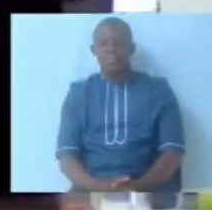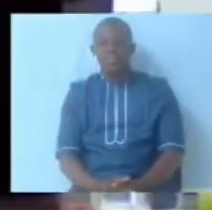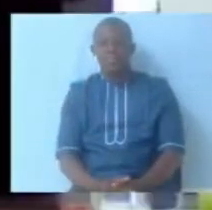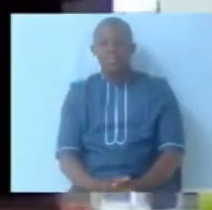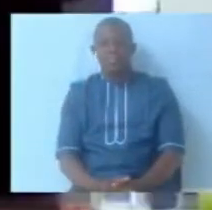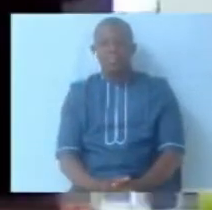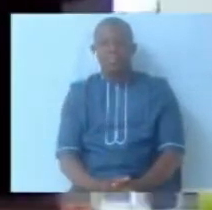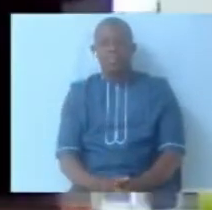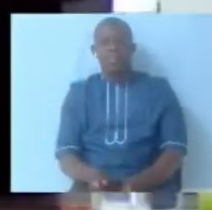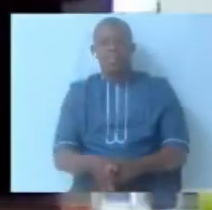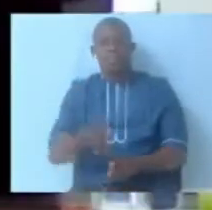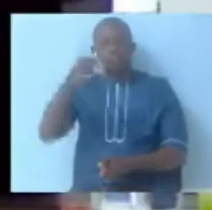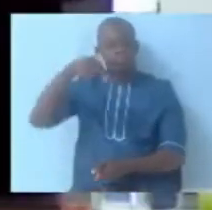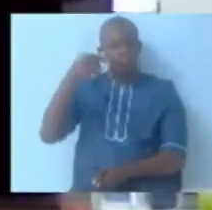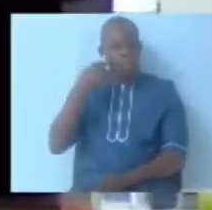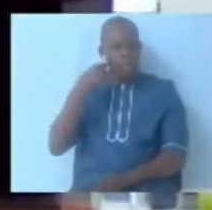In your testimony today,